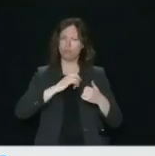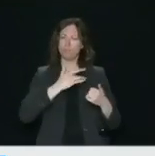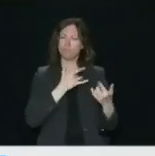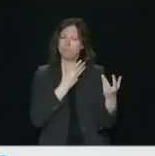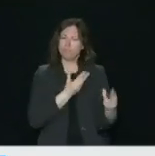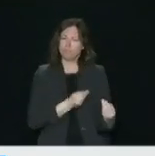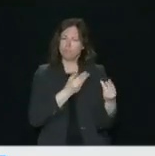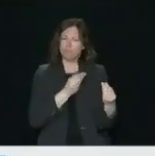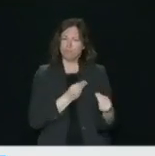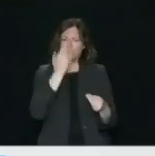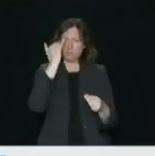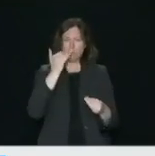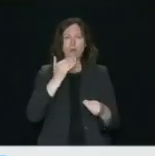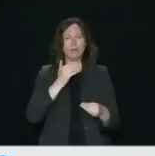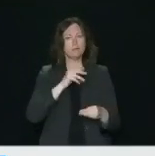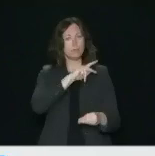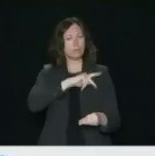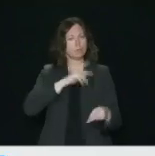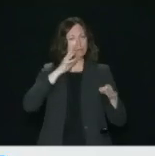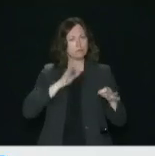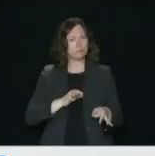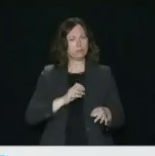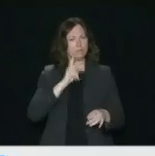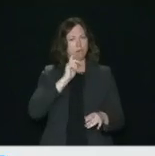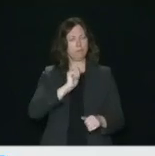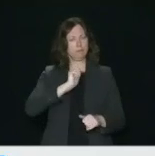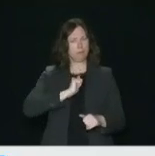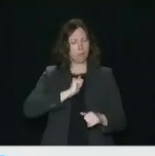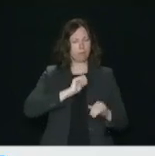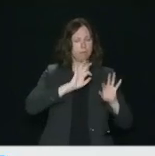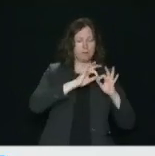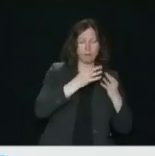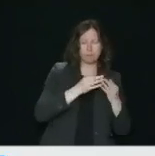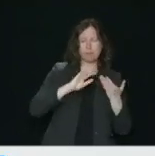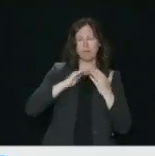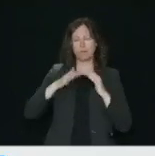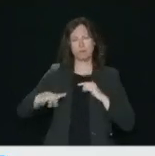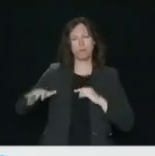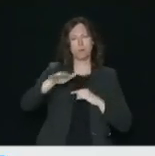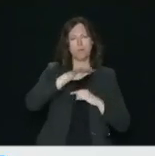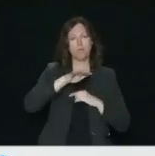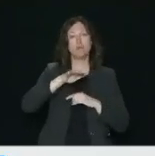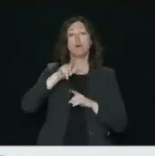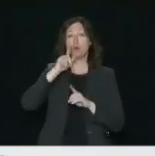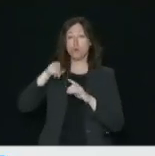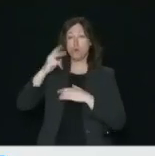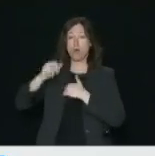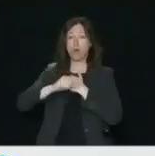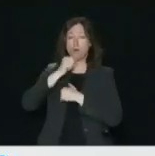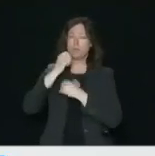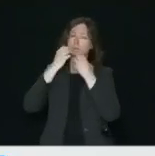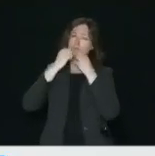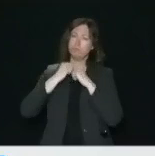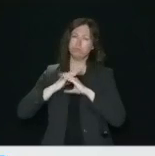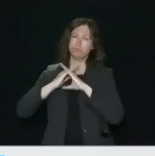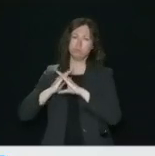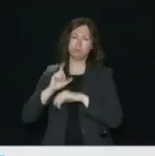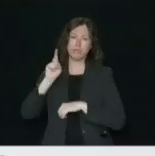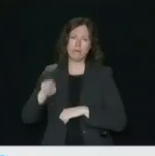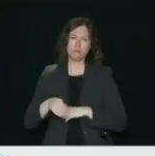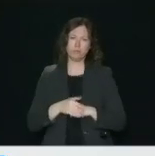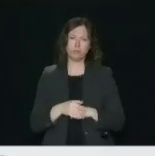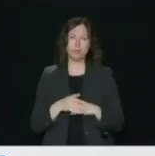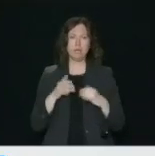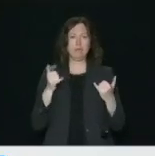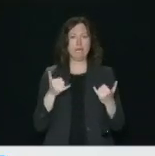in Canada, but at a slow rate, while other sublineages are declining or stable. The growth